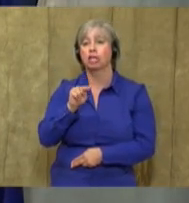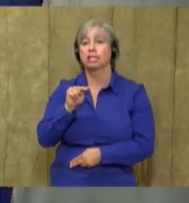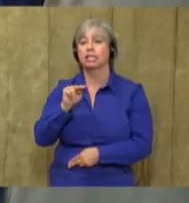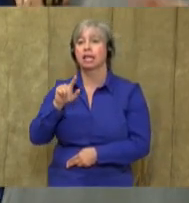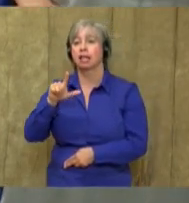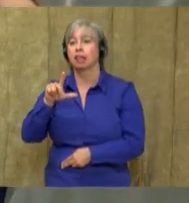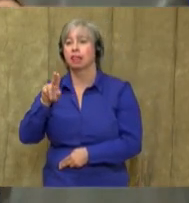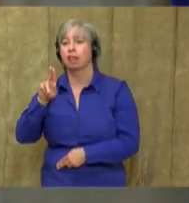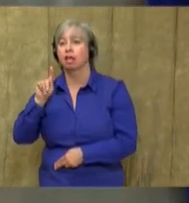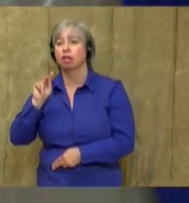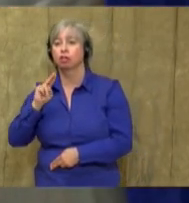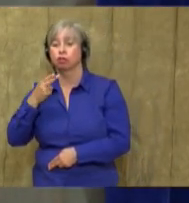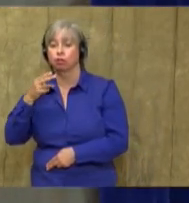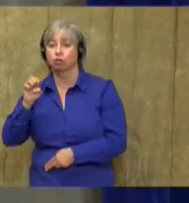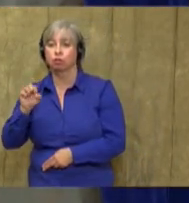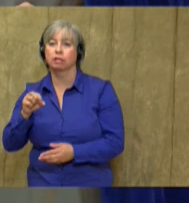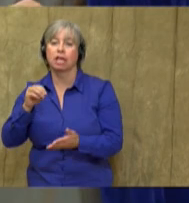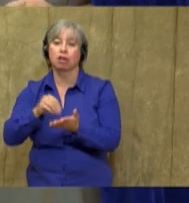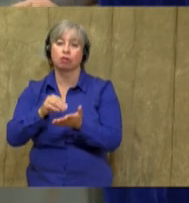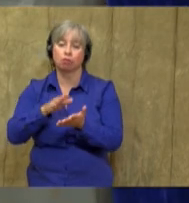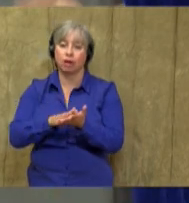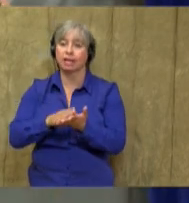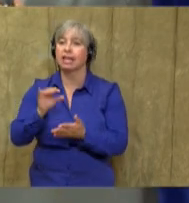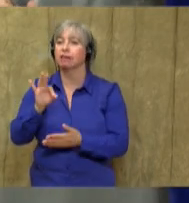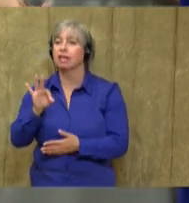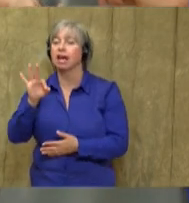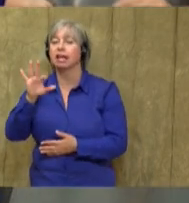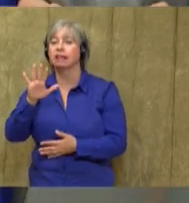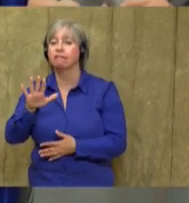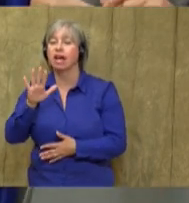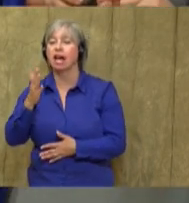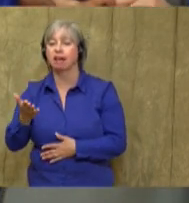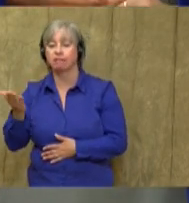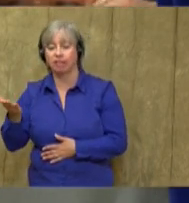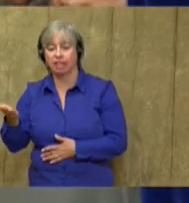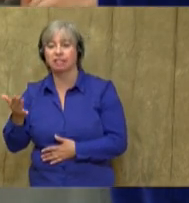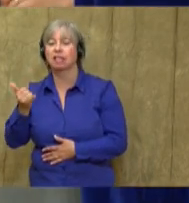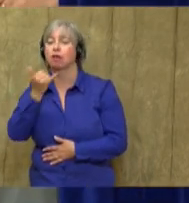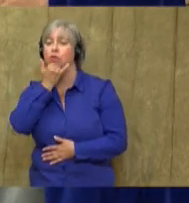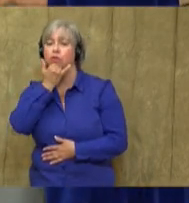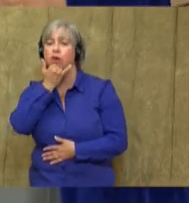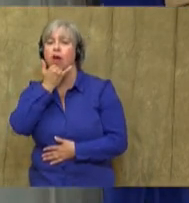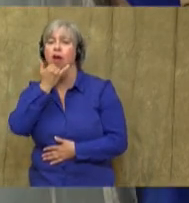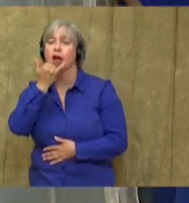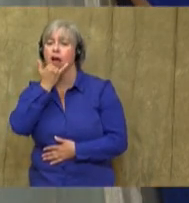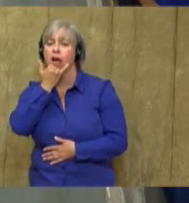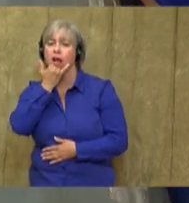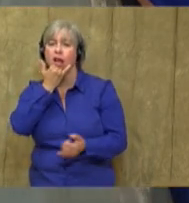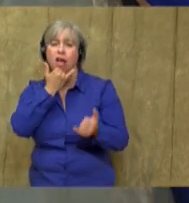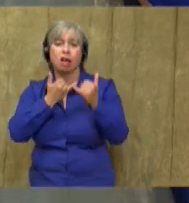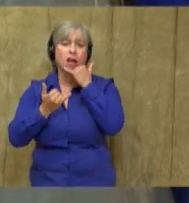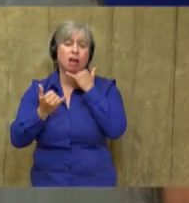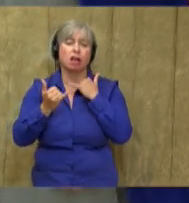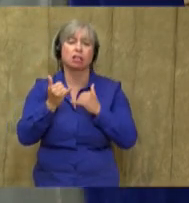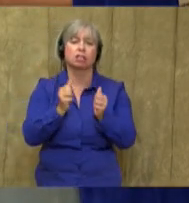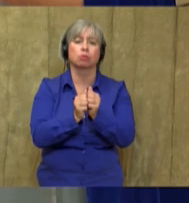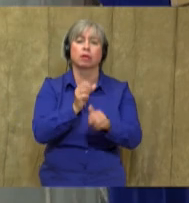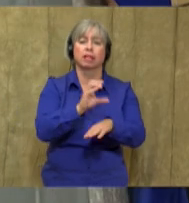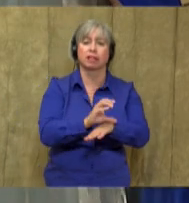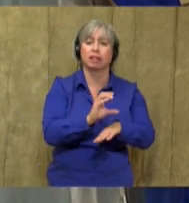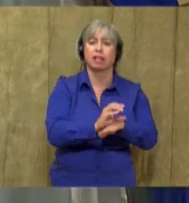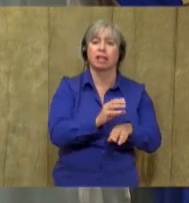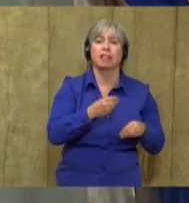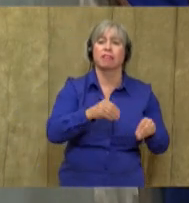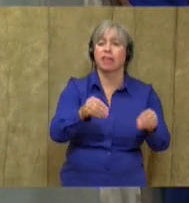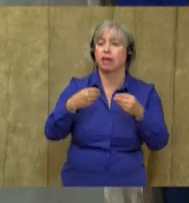down 95 things that he felt was wrong with the church. The primary thing that he felt was wrong with the church was they were selling indulgences. They were